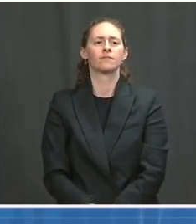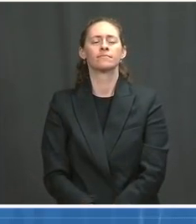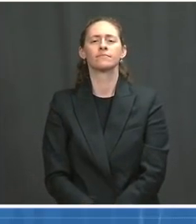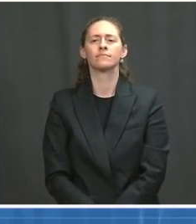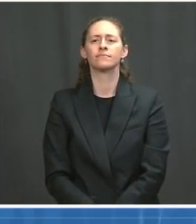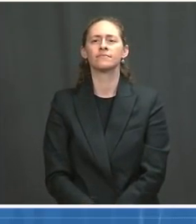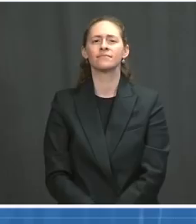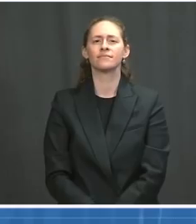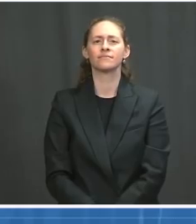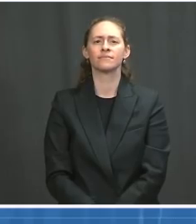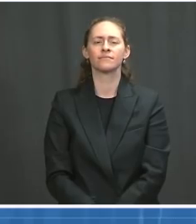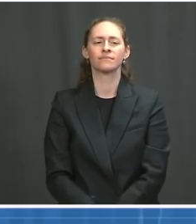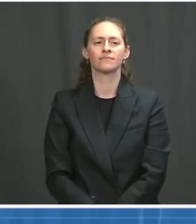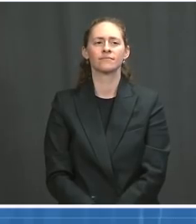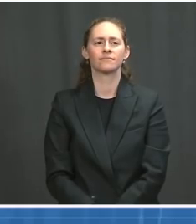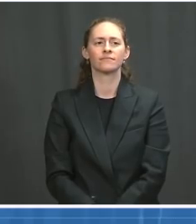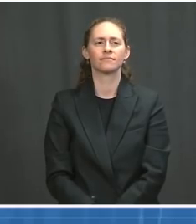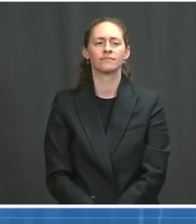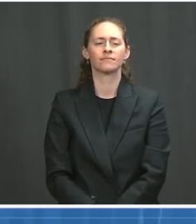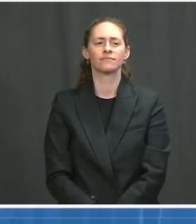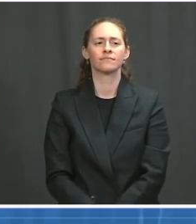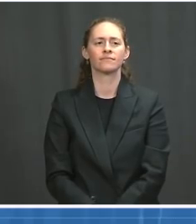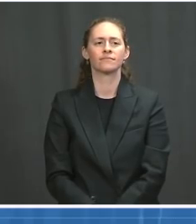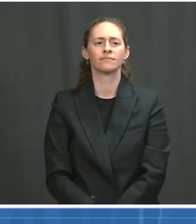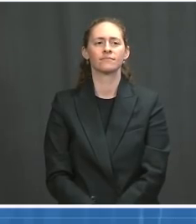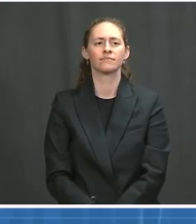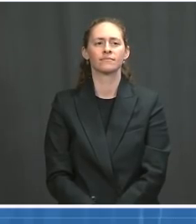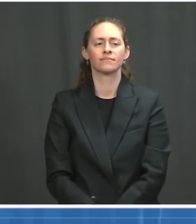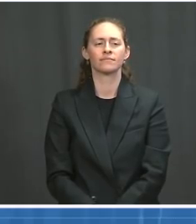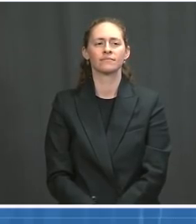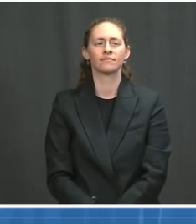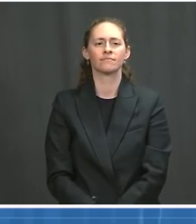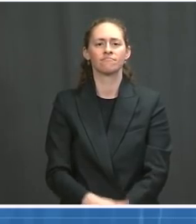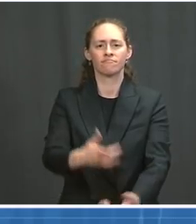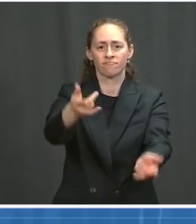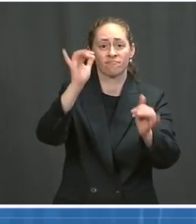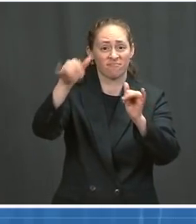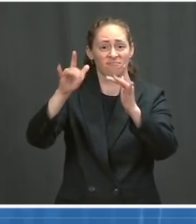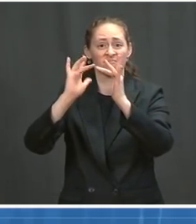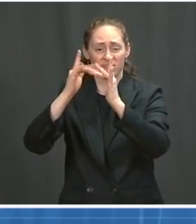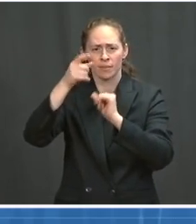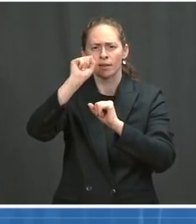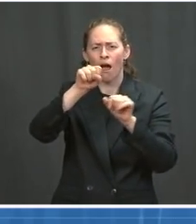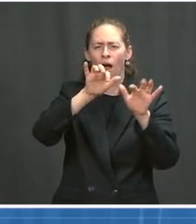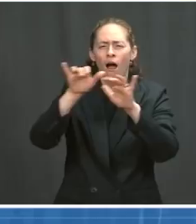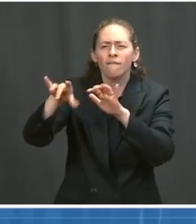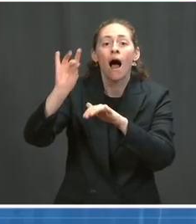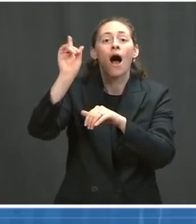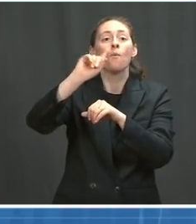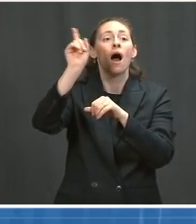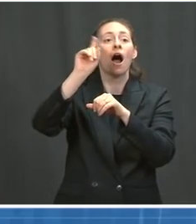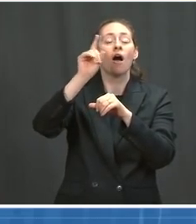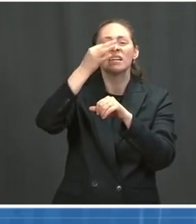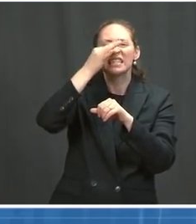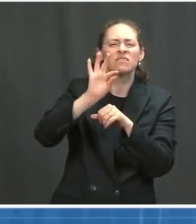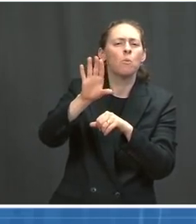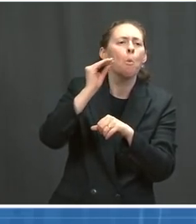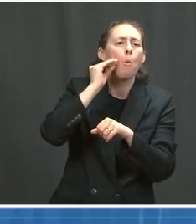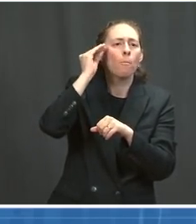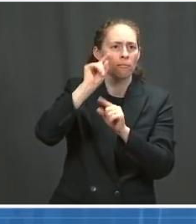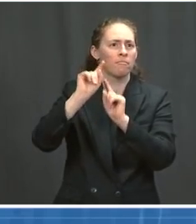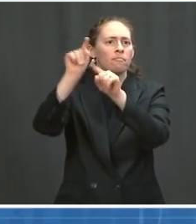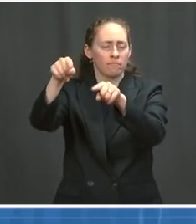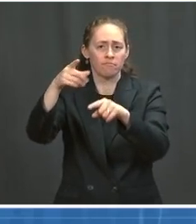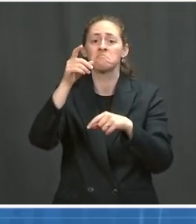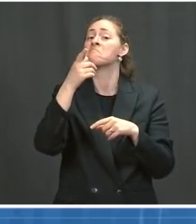438-829 to find a vaccine near you. Let me repeat that. Text your zip code to